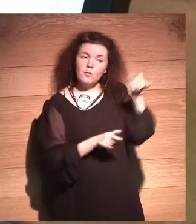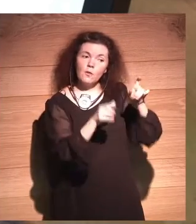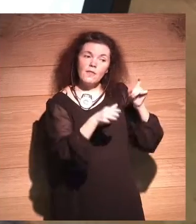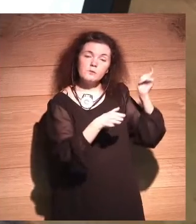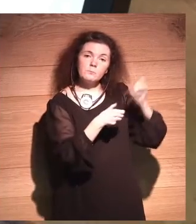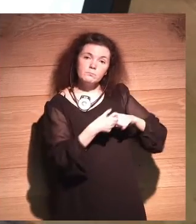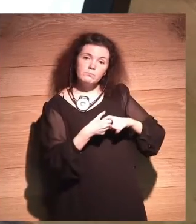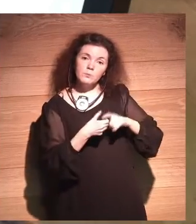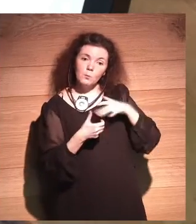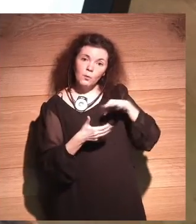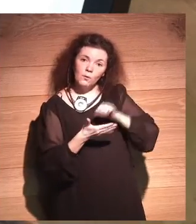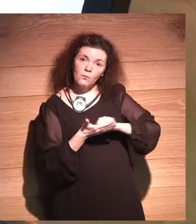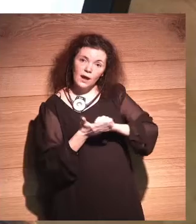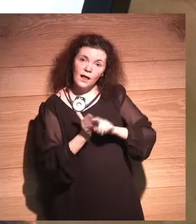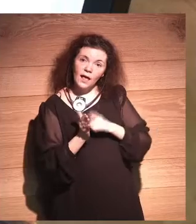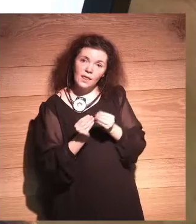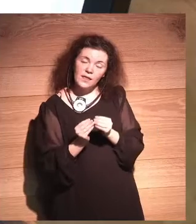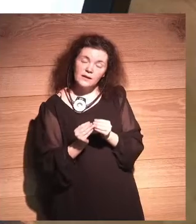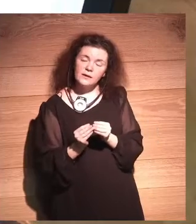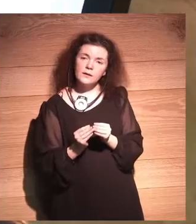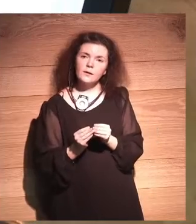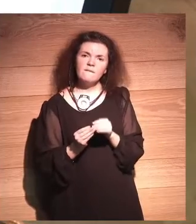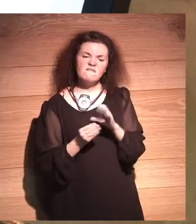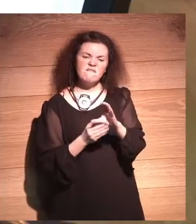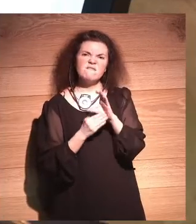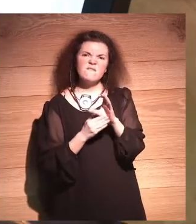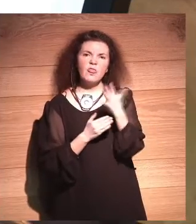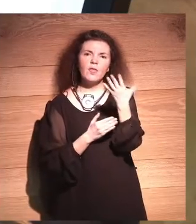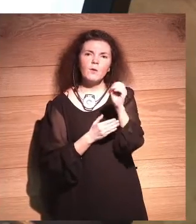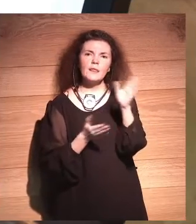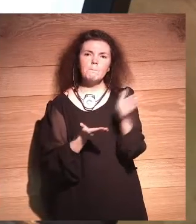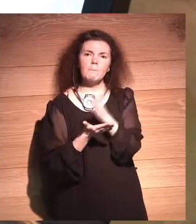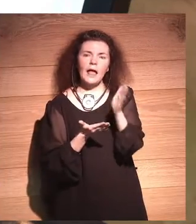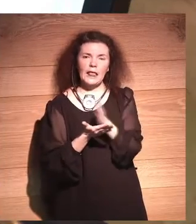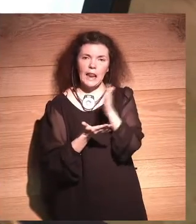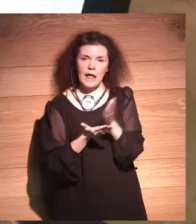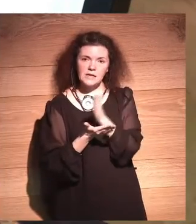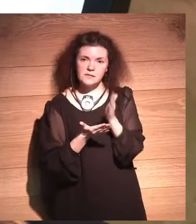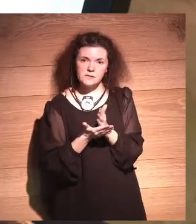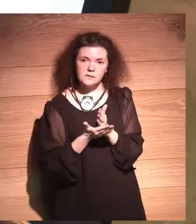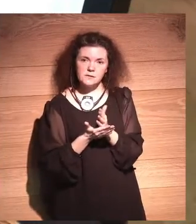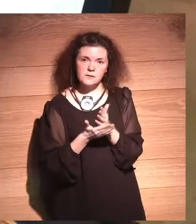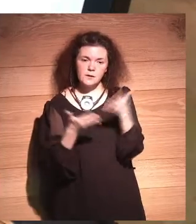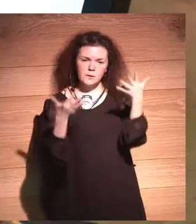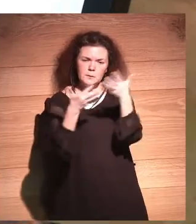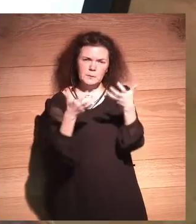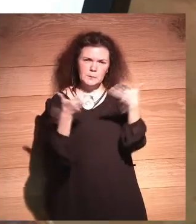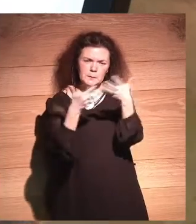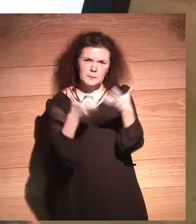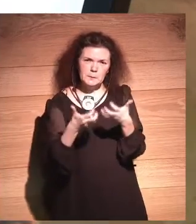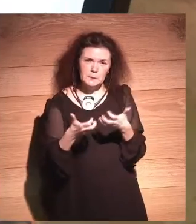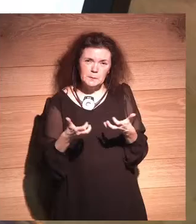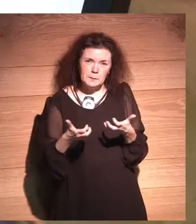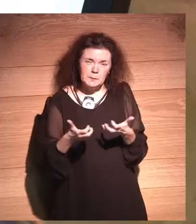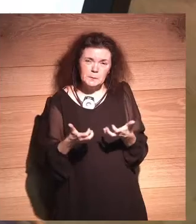pages single-spaced. I said, well, in the first place, if you're going to have a law about citizen engagement, maybe citizens should actually be able to read it.